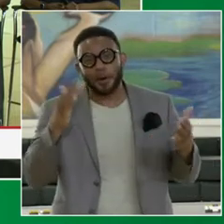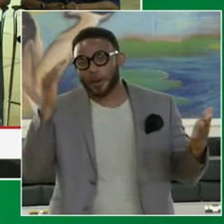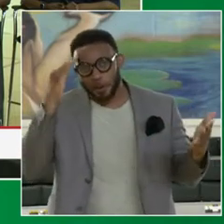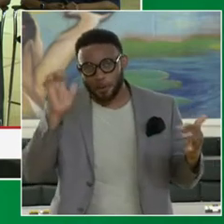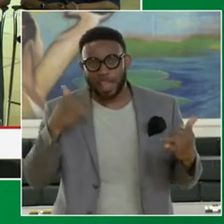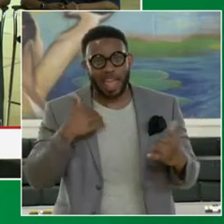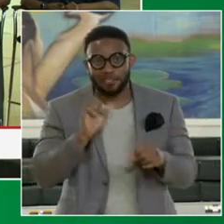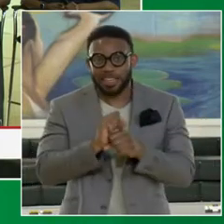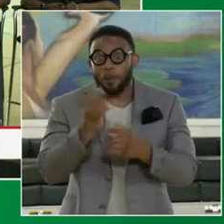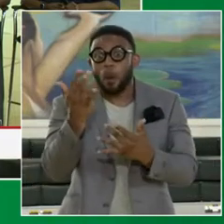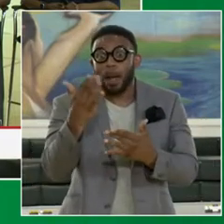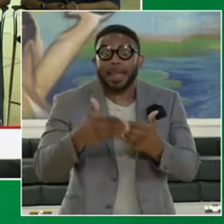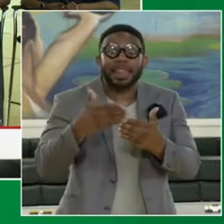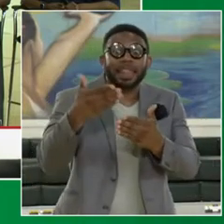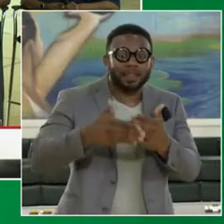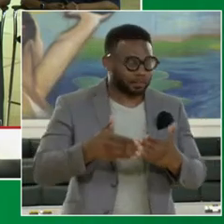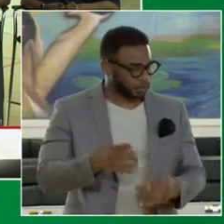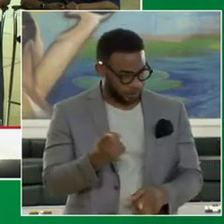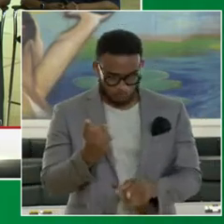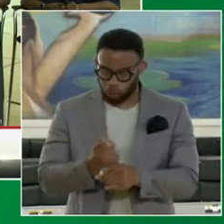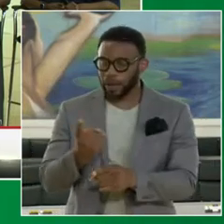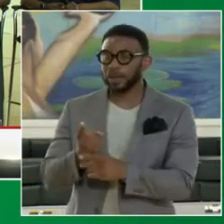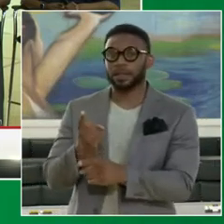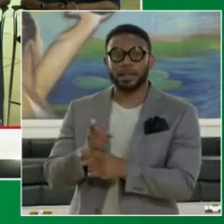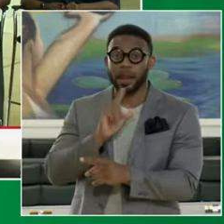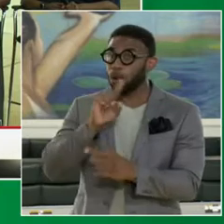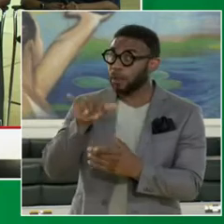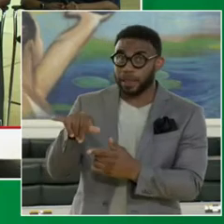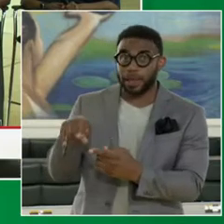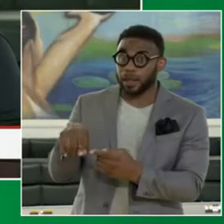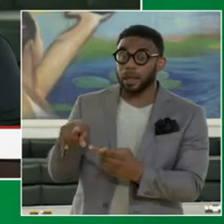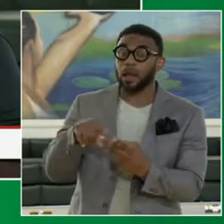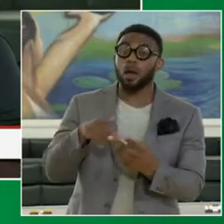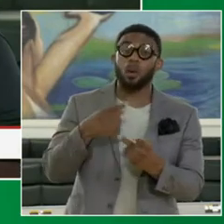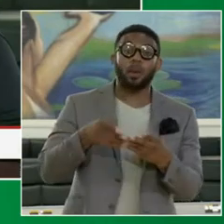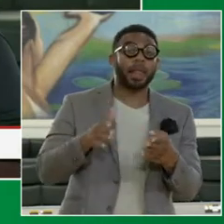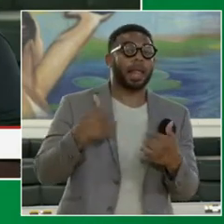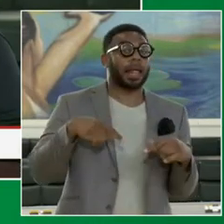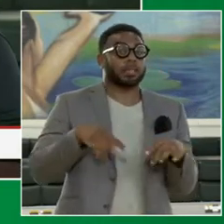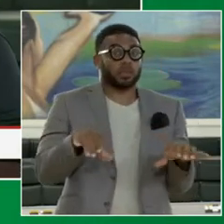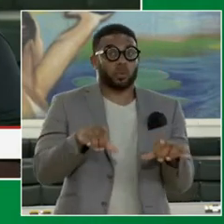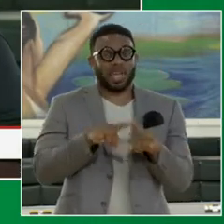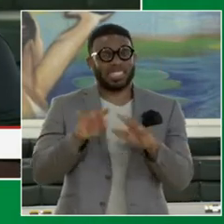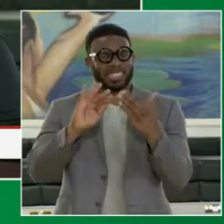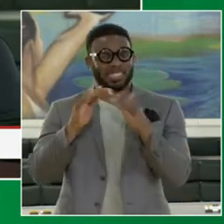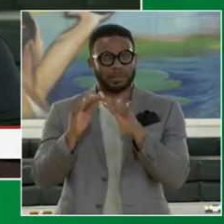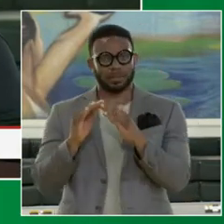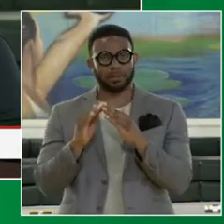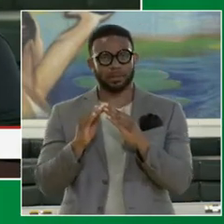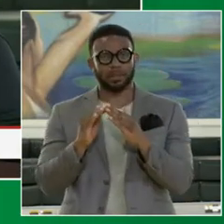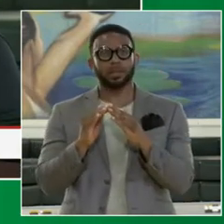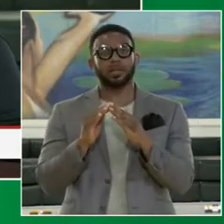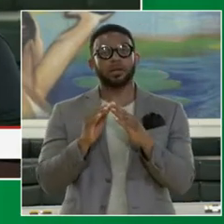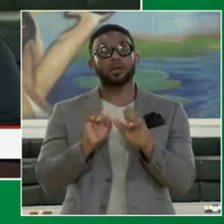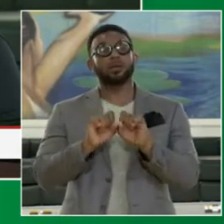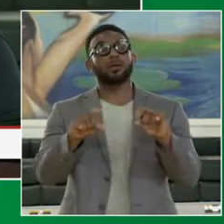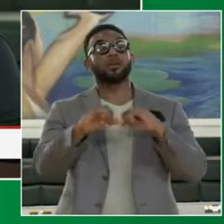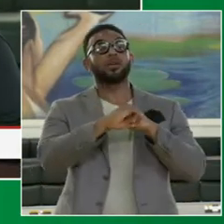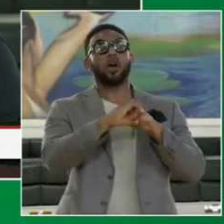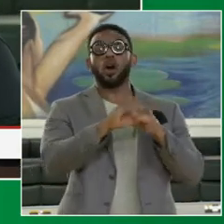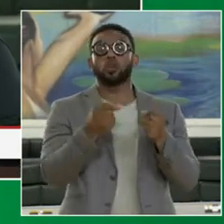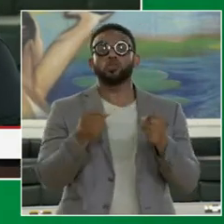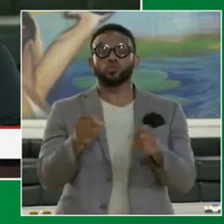that they have a job at the end of it. That's right. And not only that, what that allows us to do, John, is put out there on the